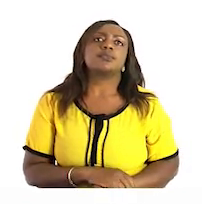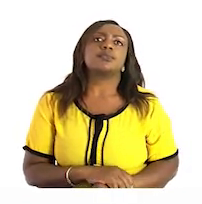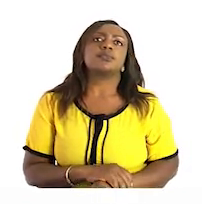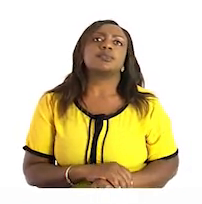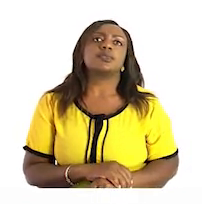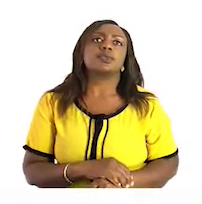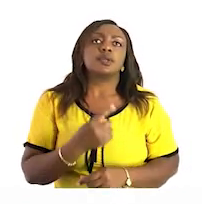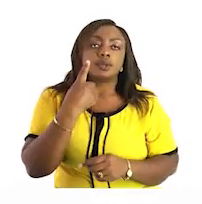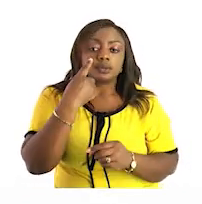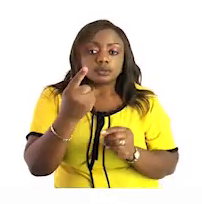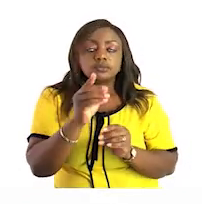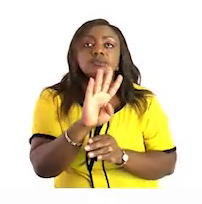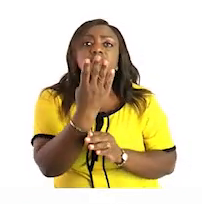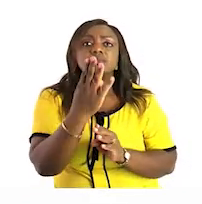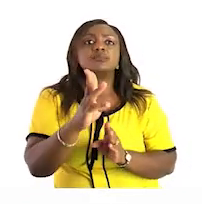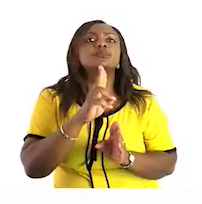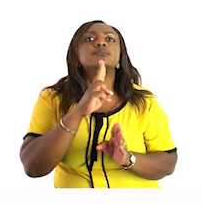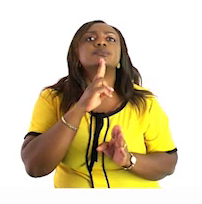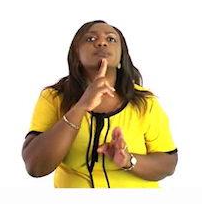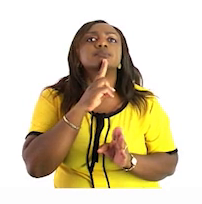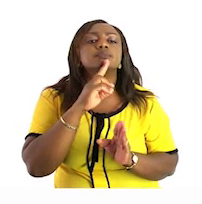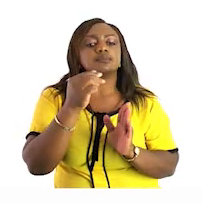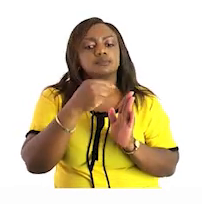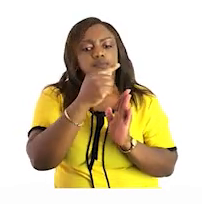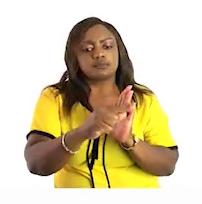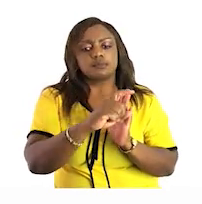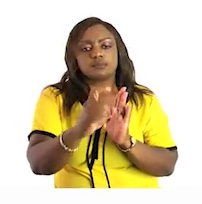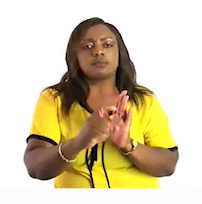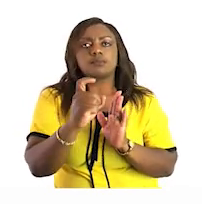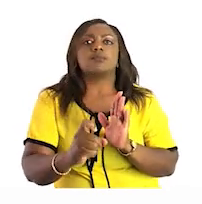Look at the picture and answer the following questions.